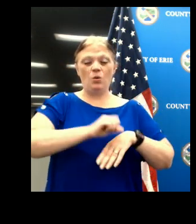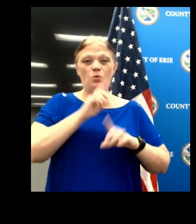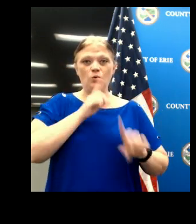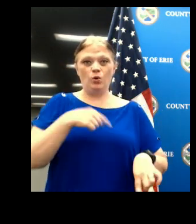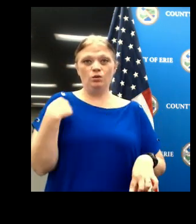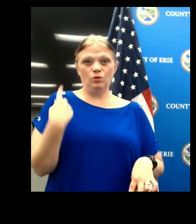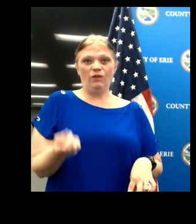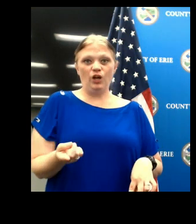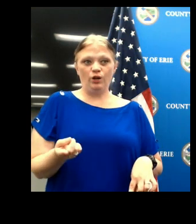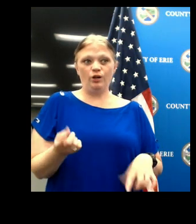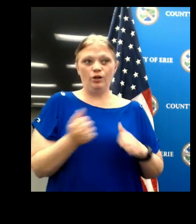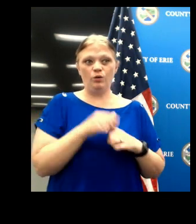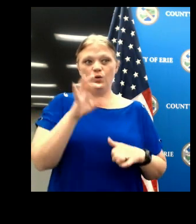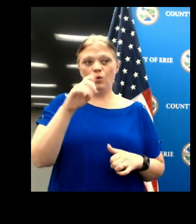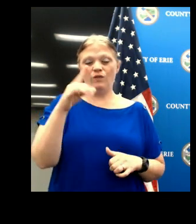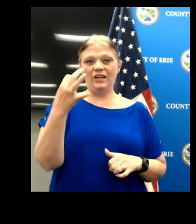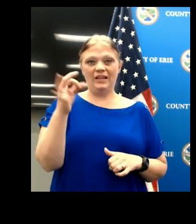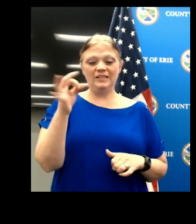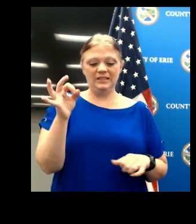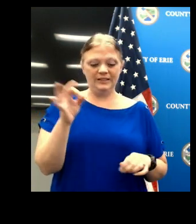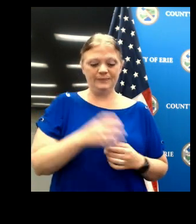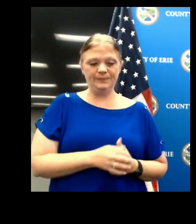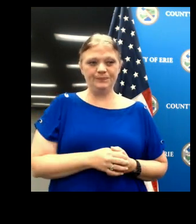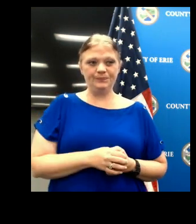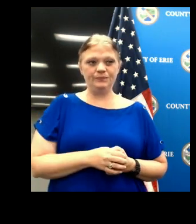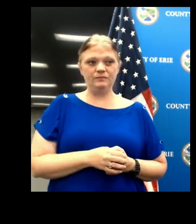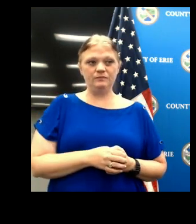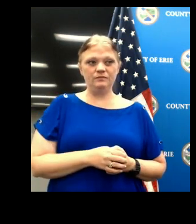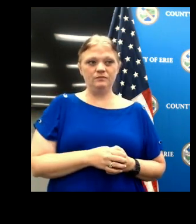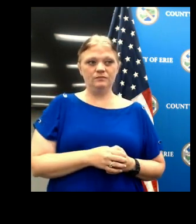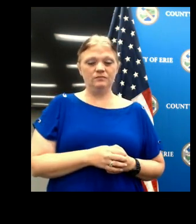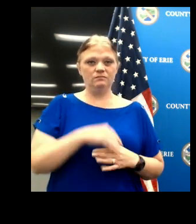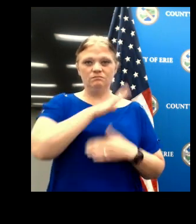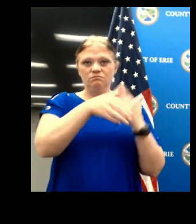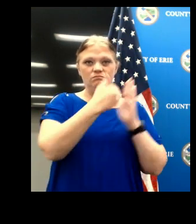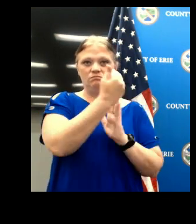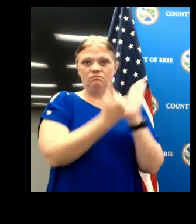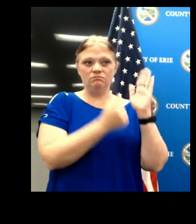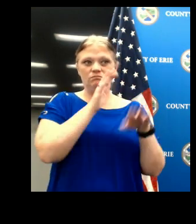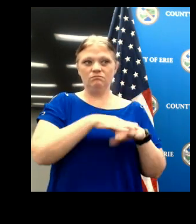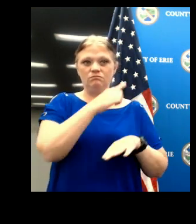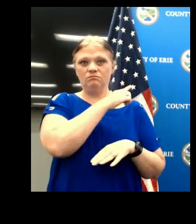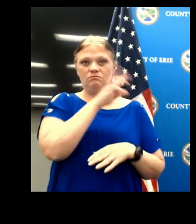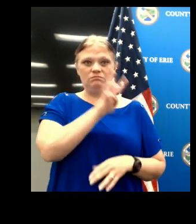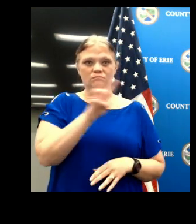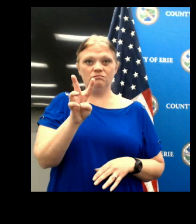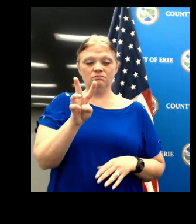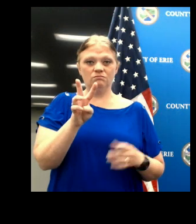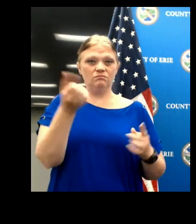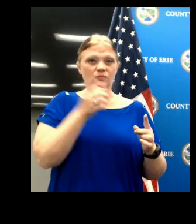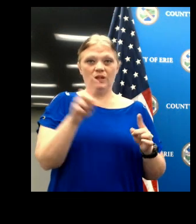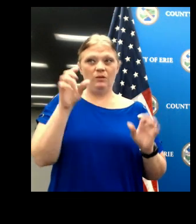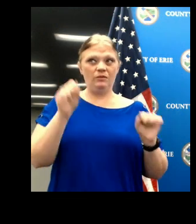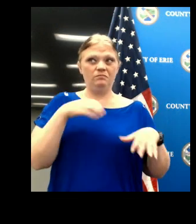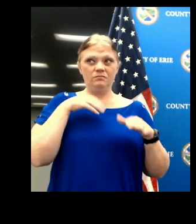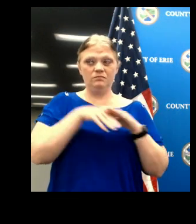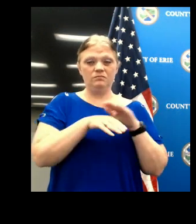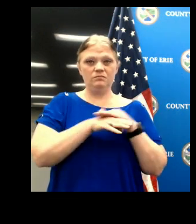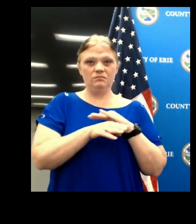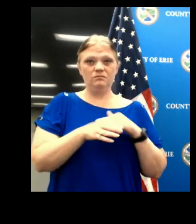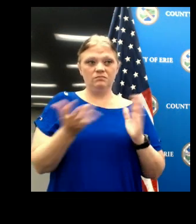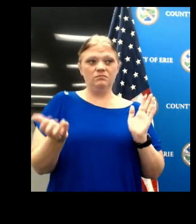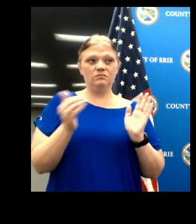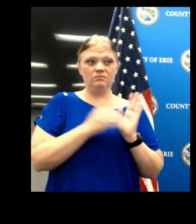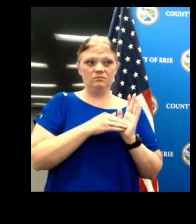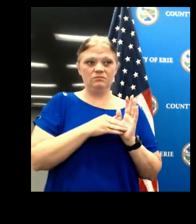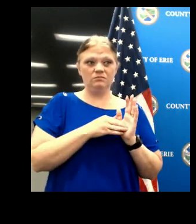so far with COVID-19. These are all listed on our HealthSpace, so anybody has access to that. So again,